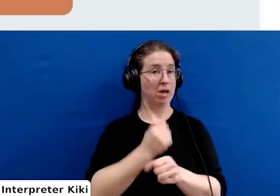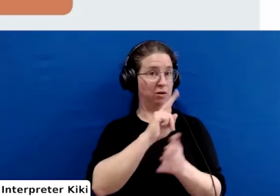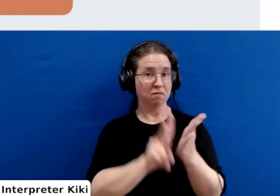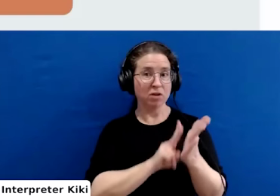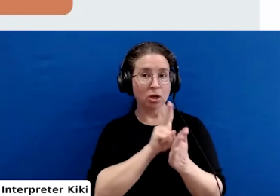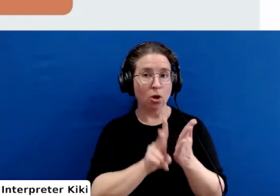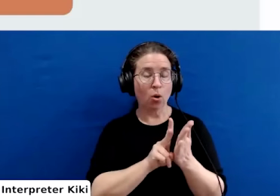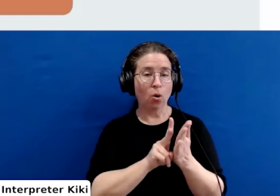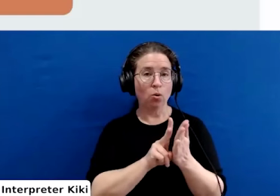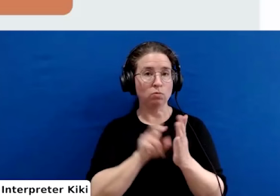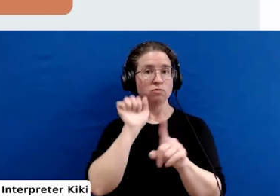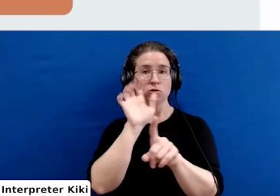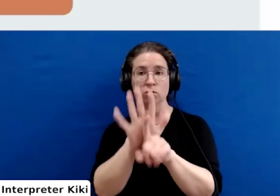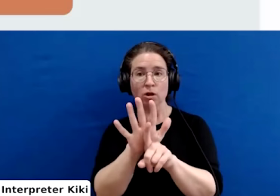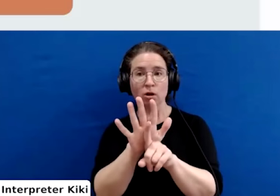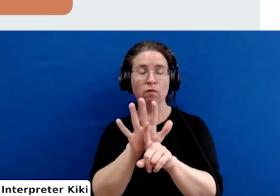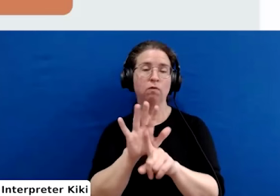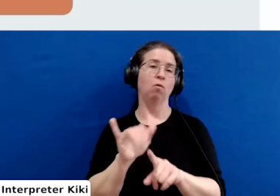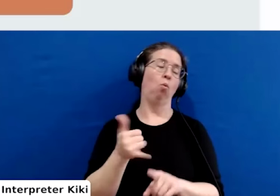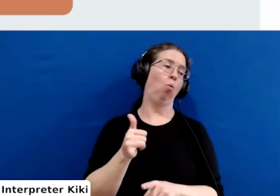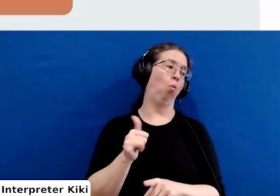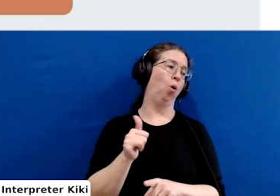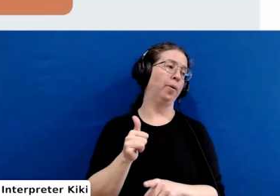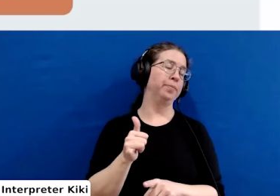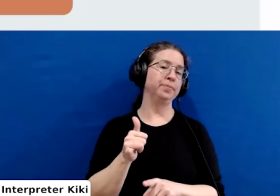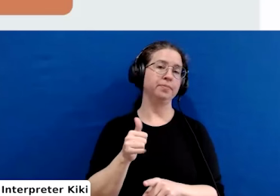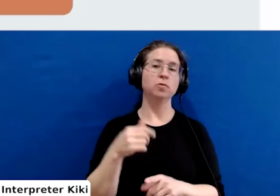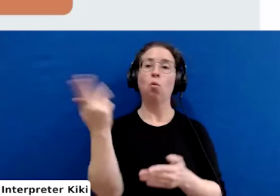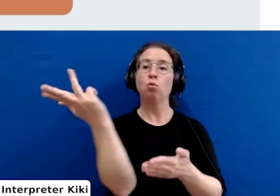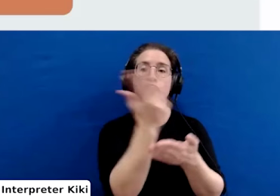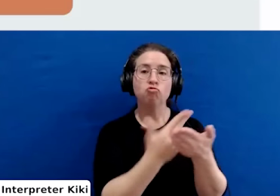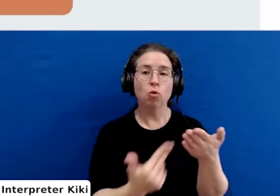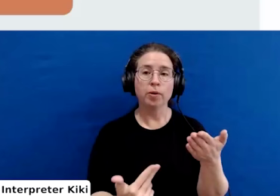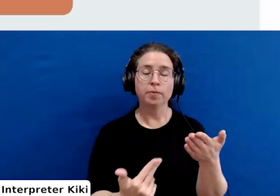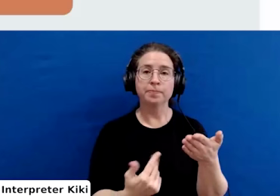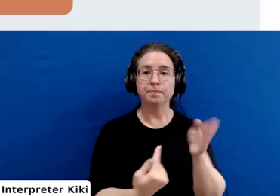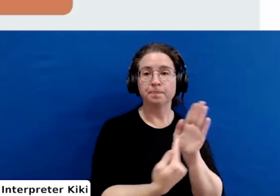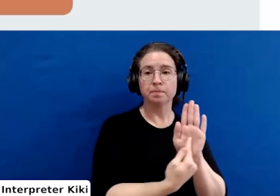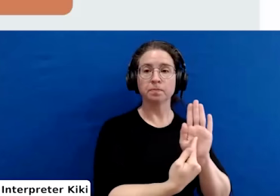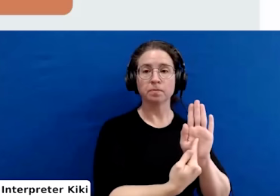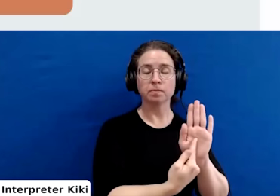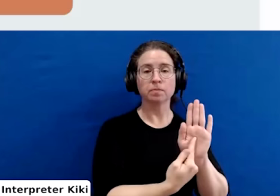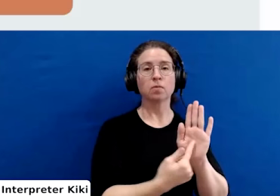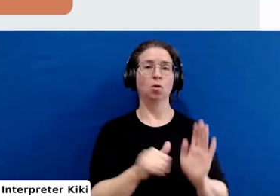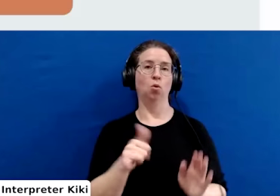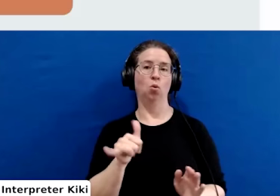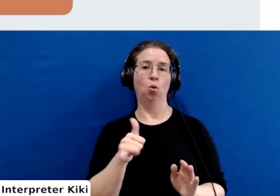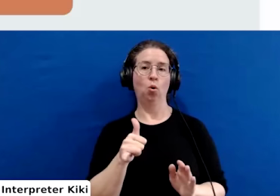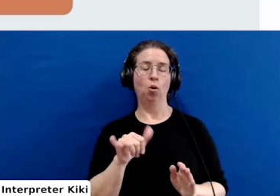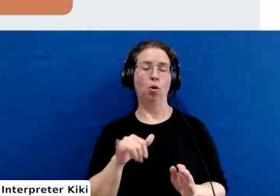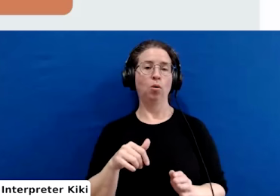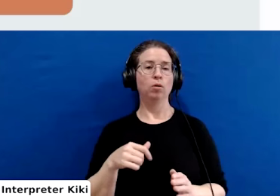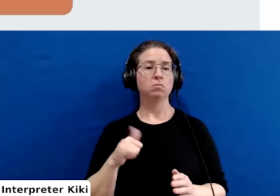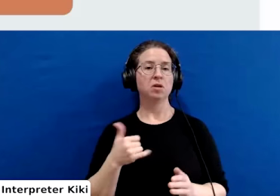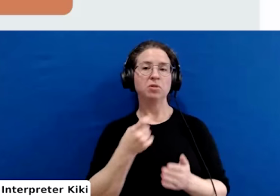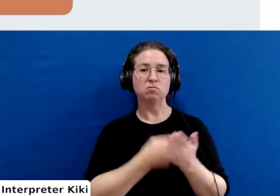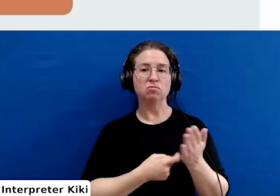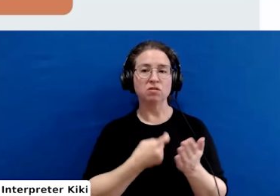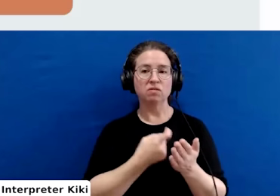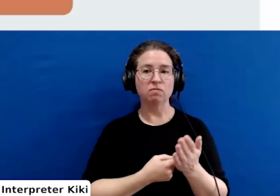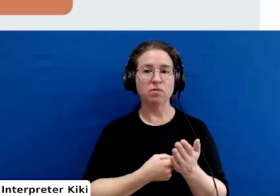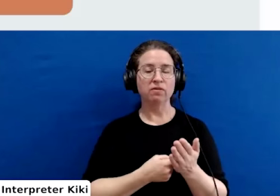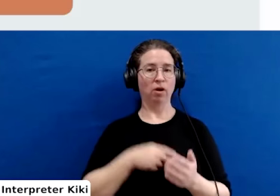either yourself or a collection of drawings. Applicants might also prefer to submit their